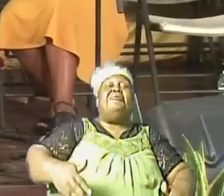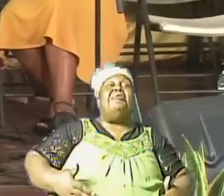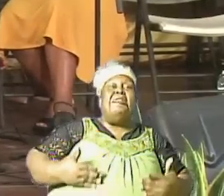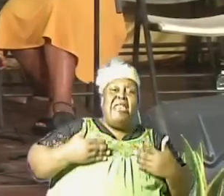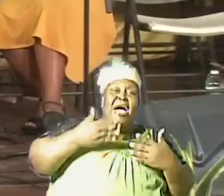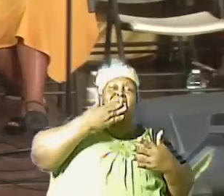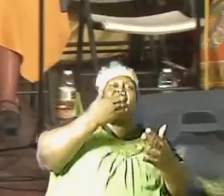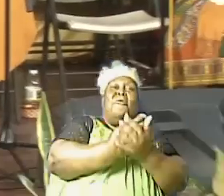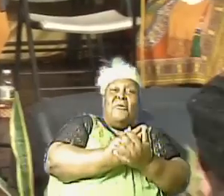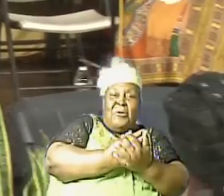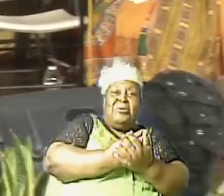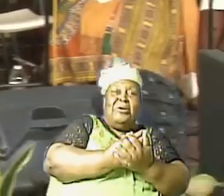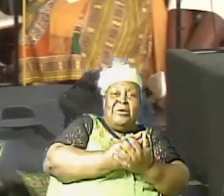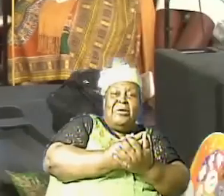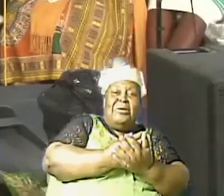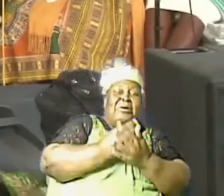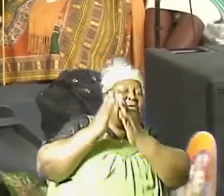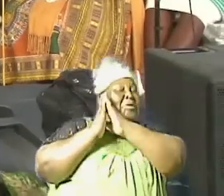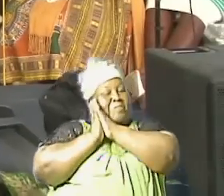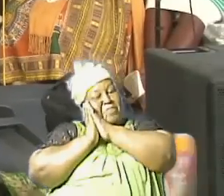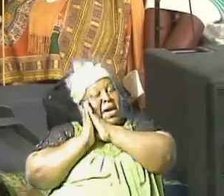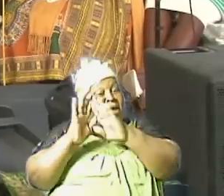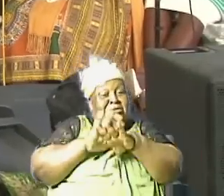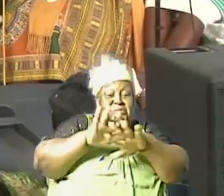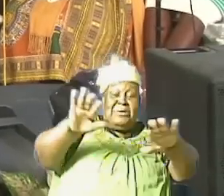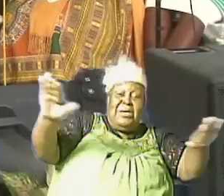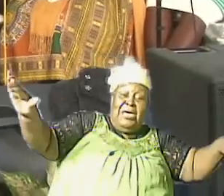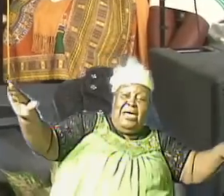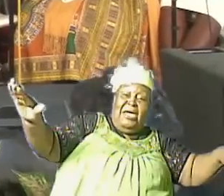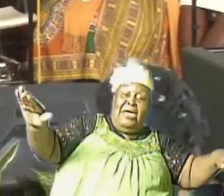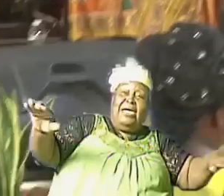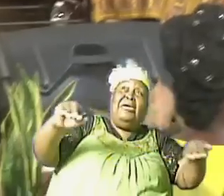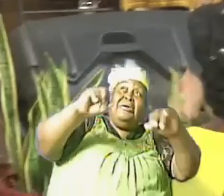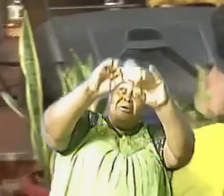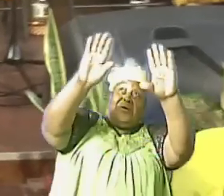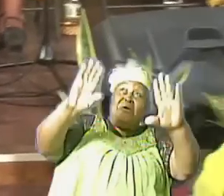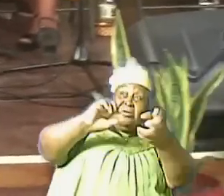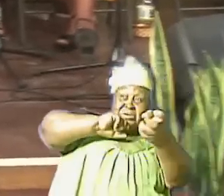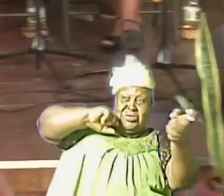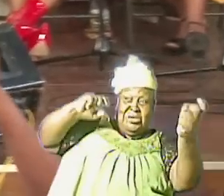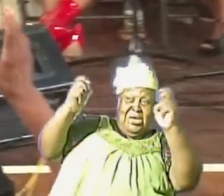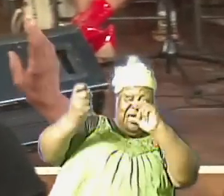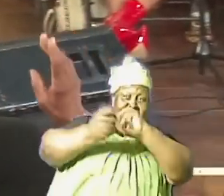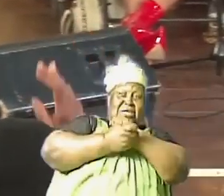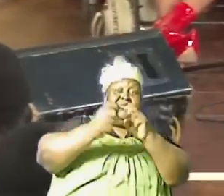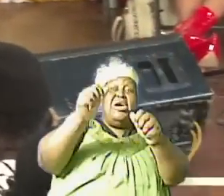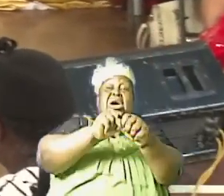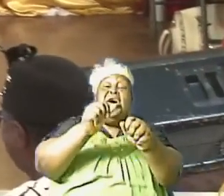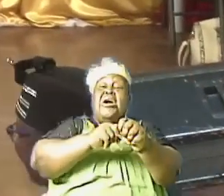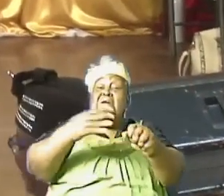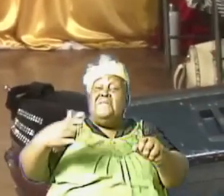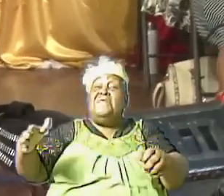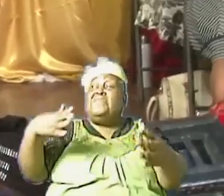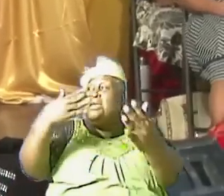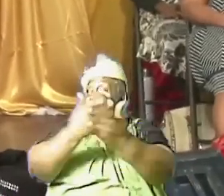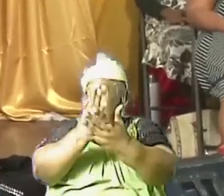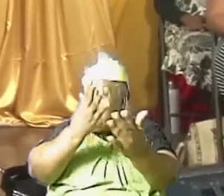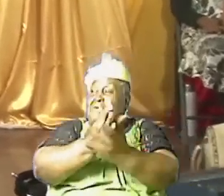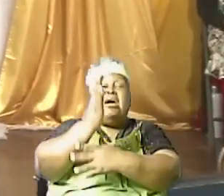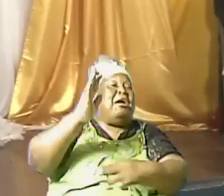man, your bed's spread up. When you go home, man, curtain change. When, oh, Lord God